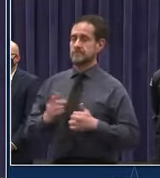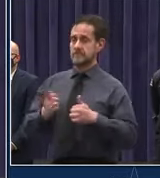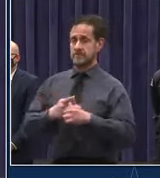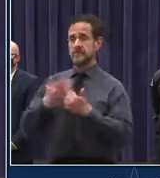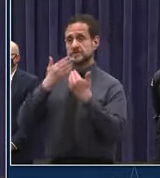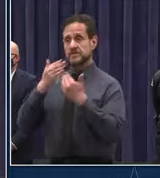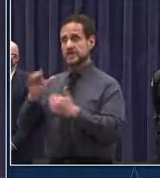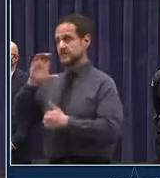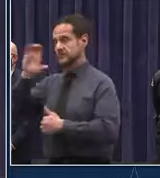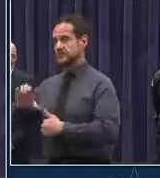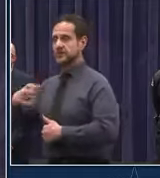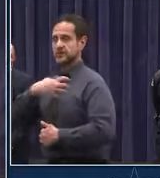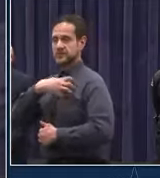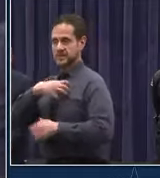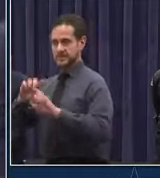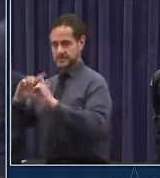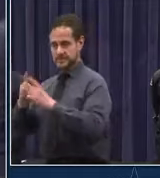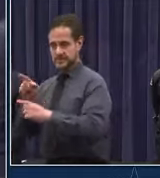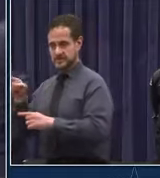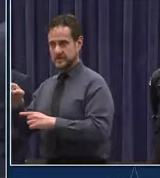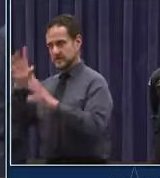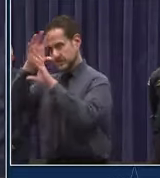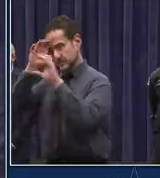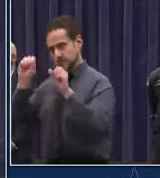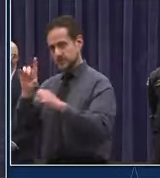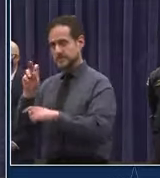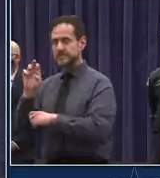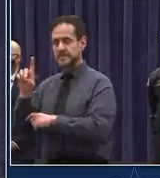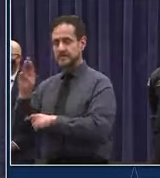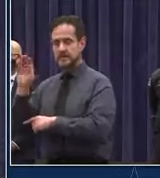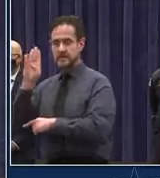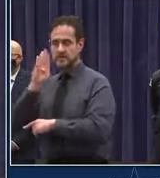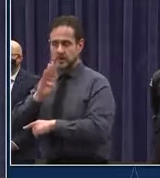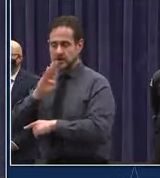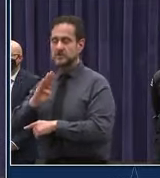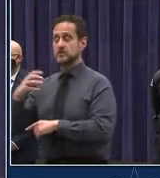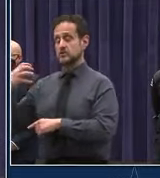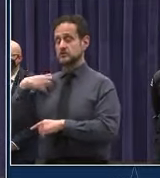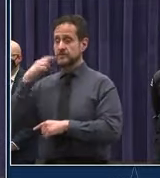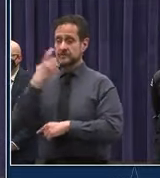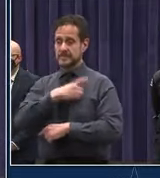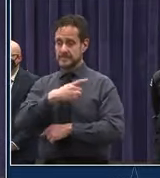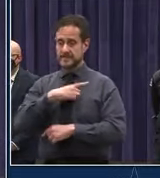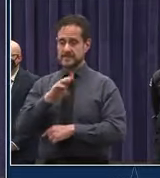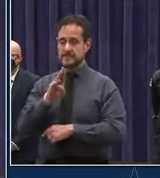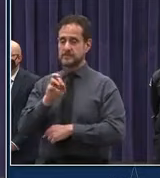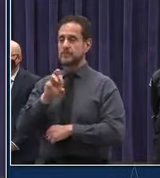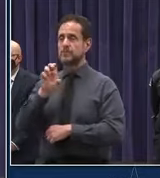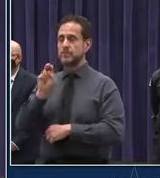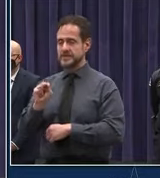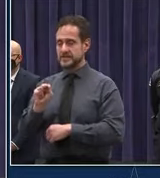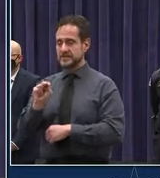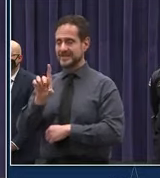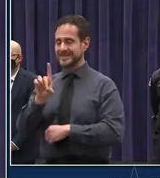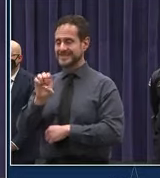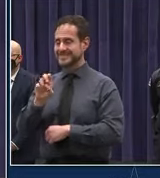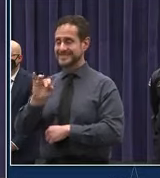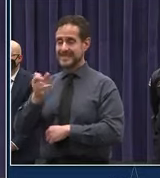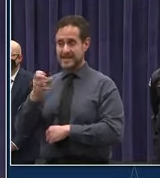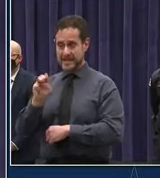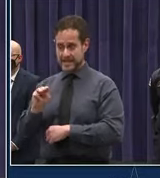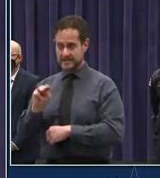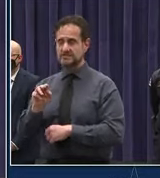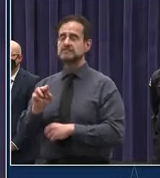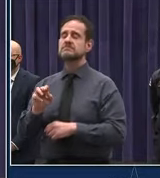Chicago Police Department, Superintendent David Brown, Chief of Detectives Brendan Dinahan, and